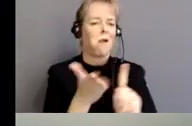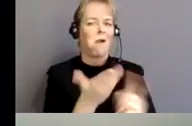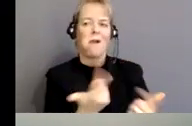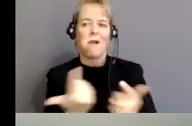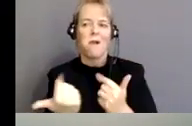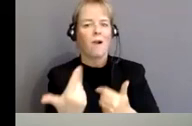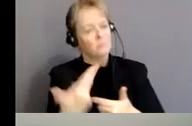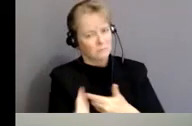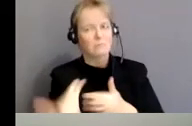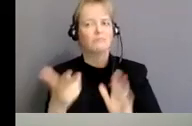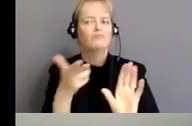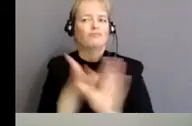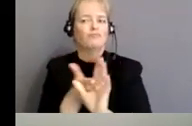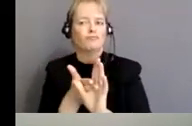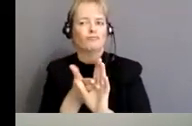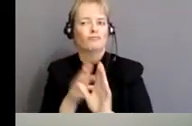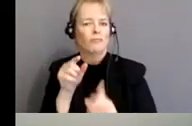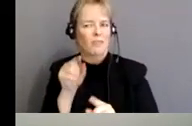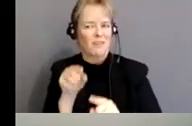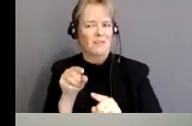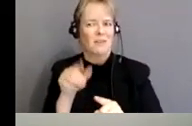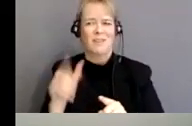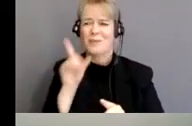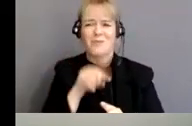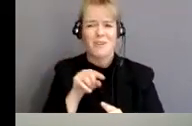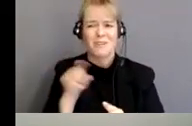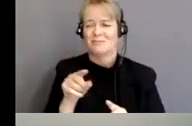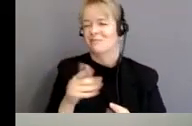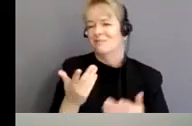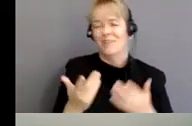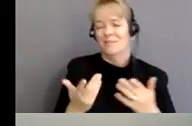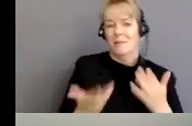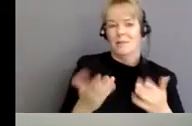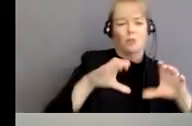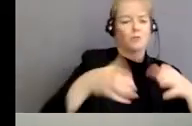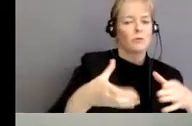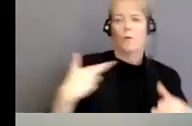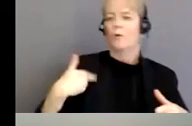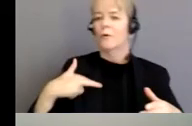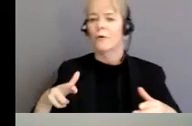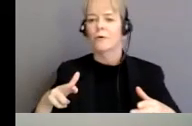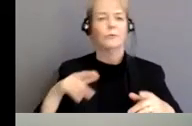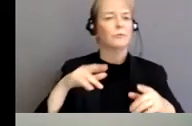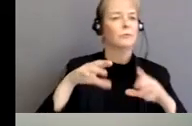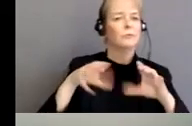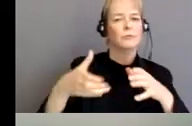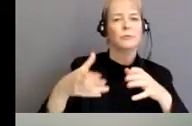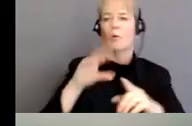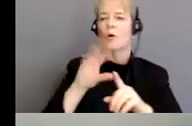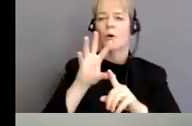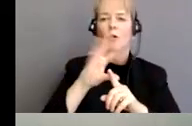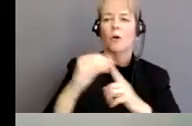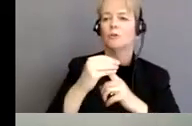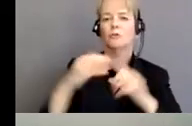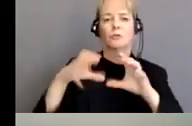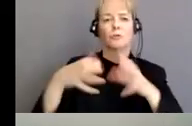generally will sort of join a group or an organization or belong to a particular cultural or religious organization. And over time, they